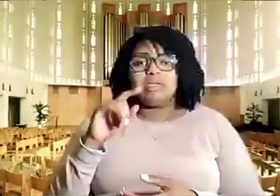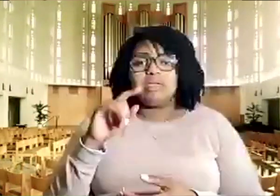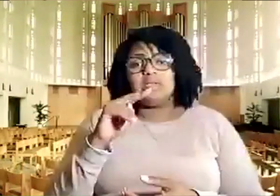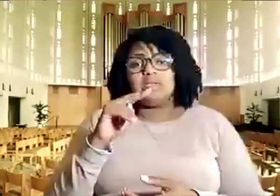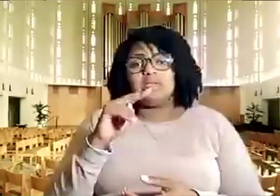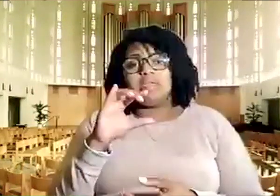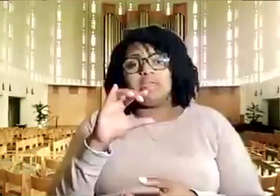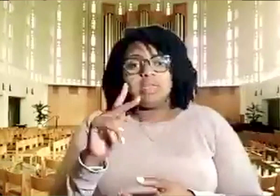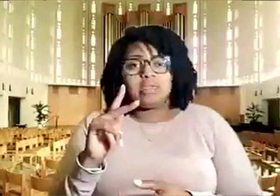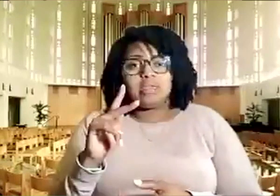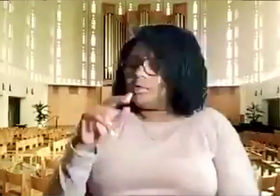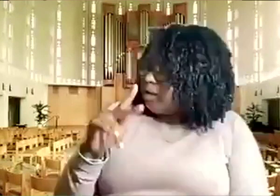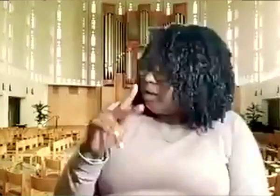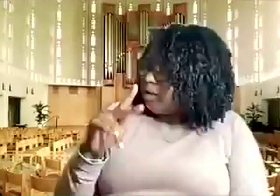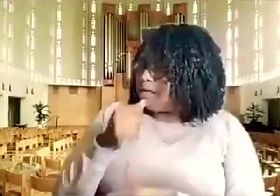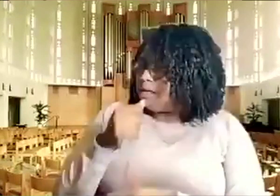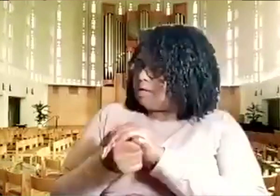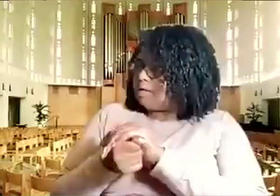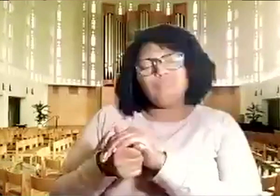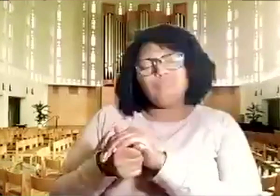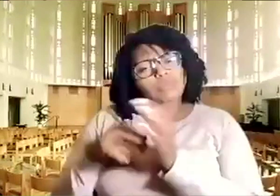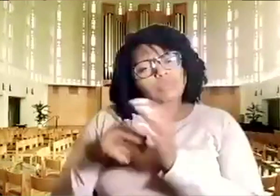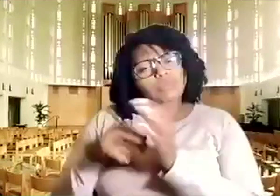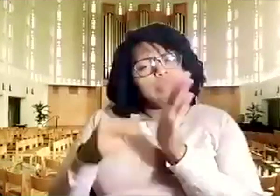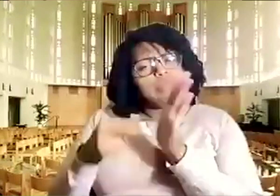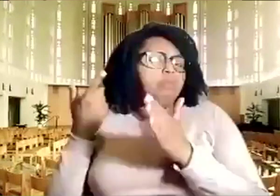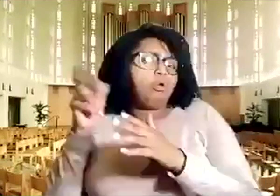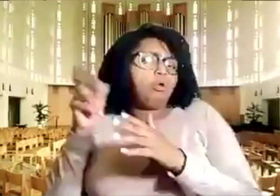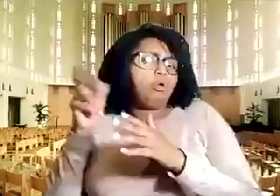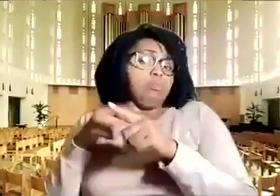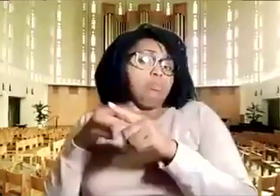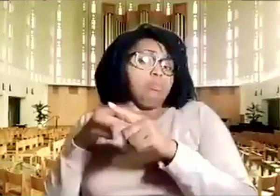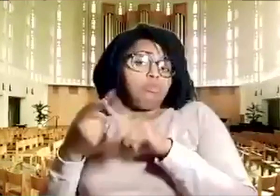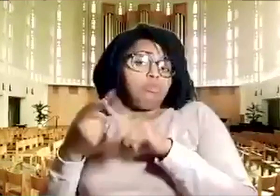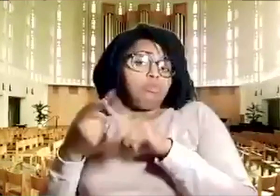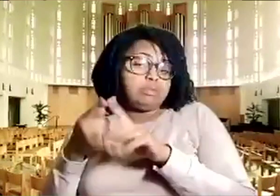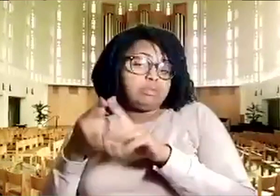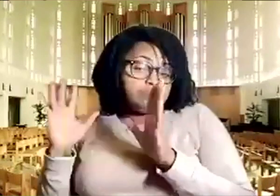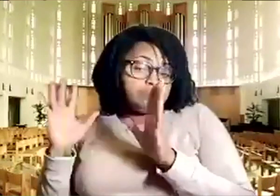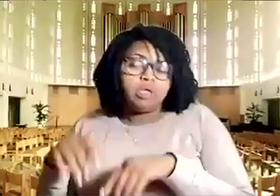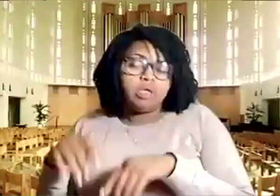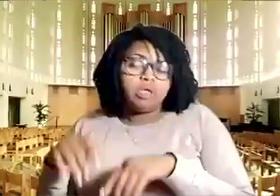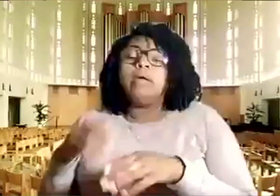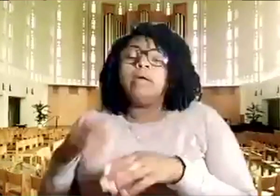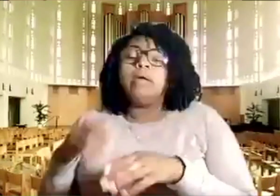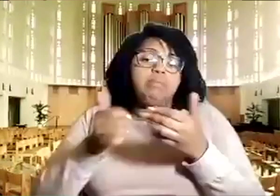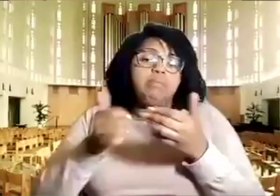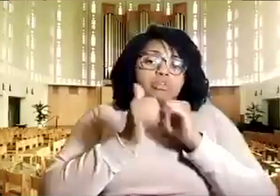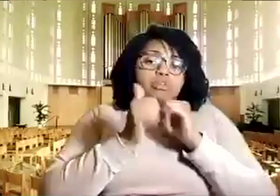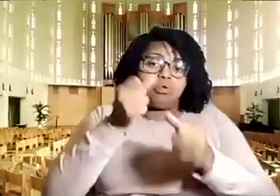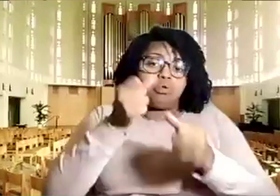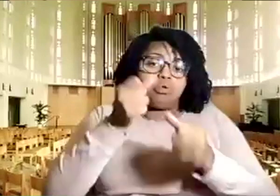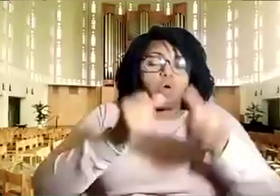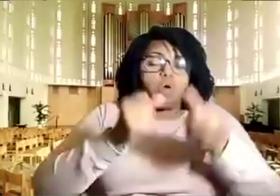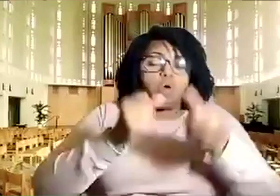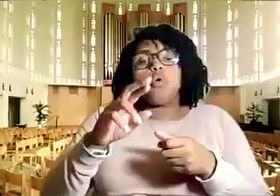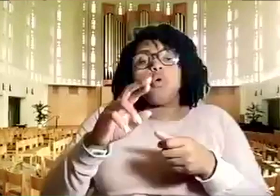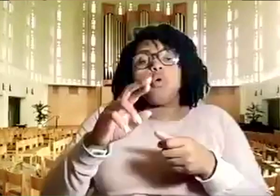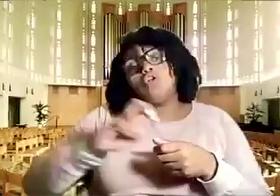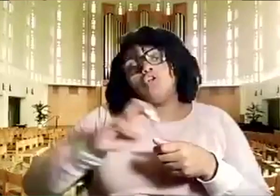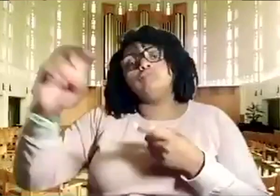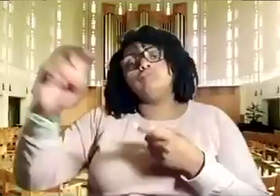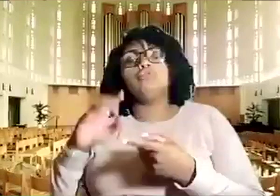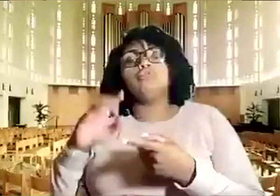not. For others, it's a sports car or a trip to Bali in the midst of your